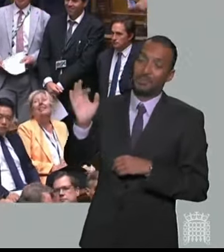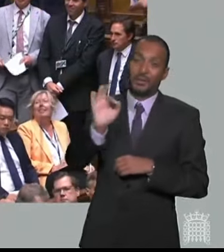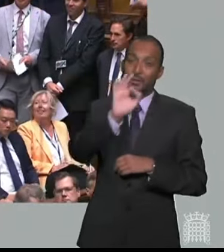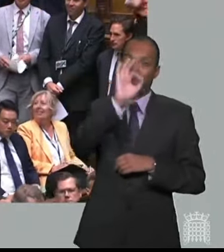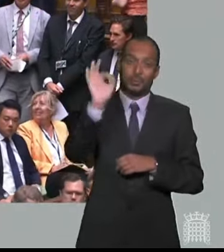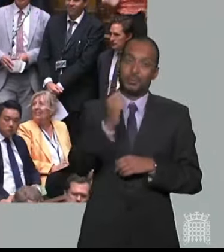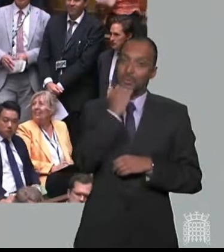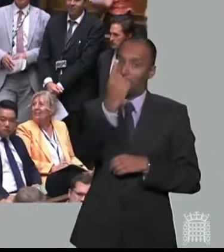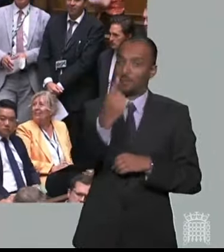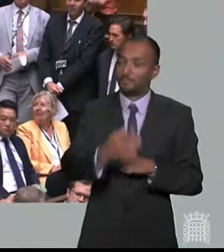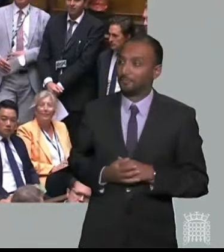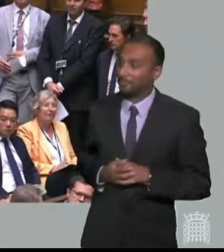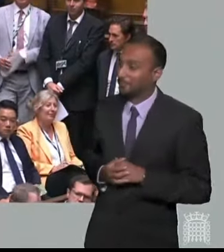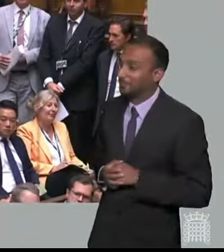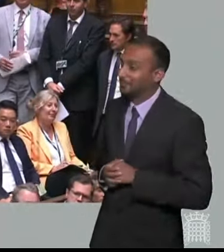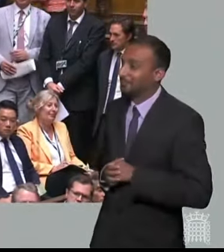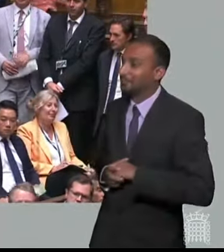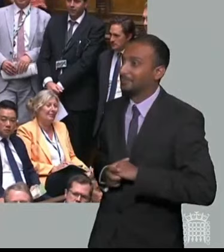Speaker.